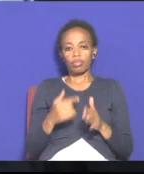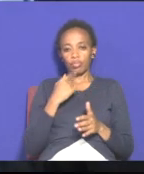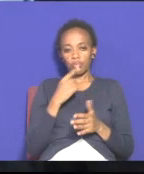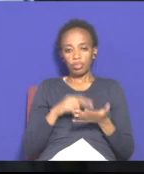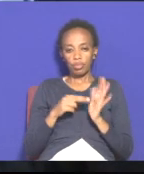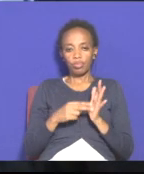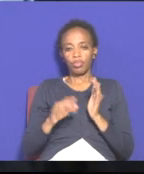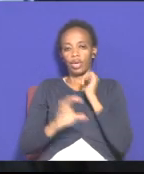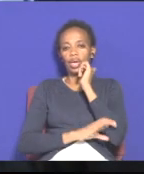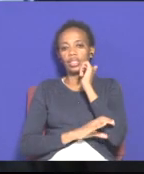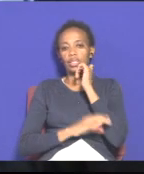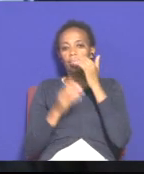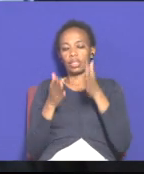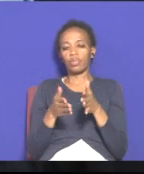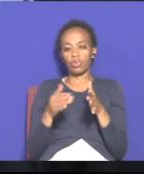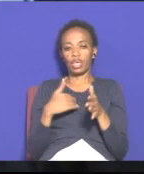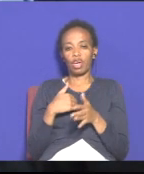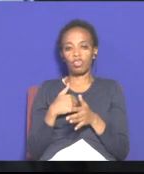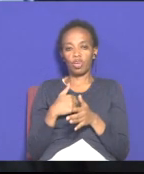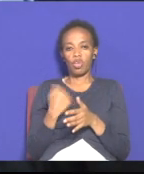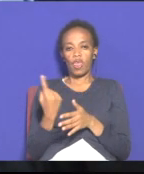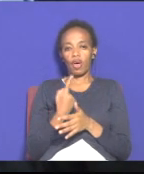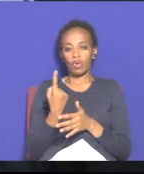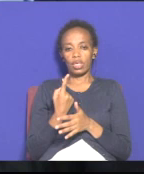that the country will have only